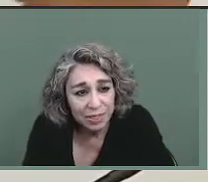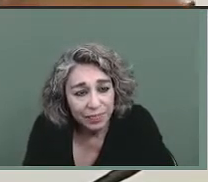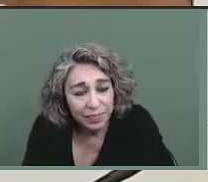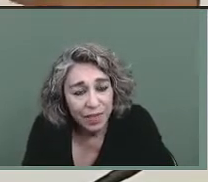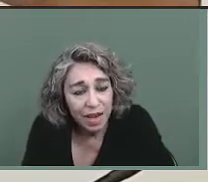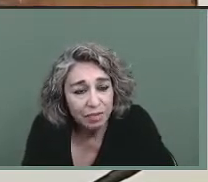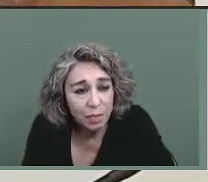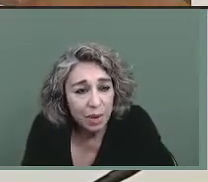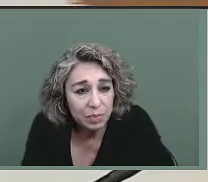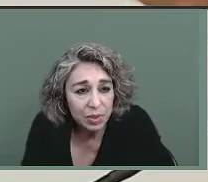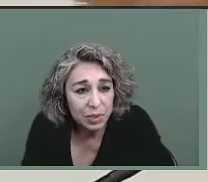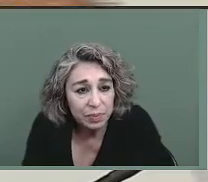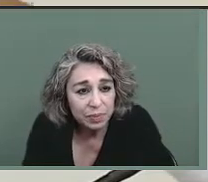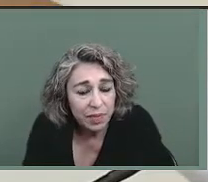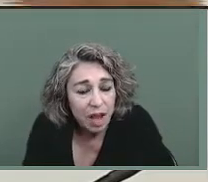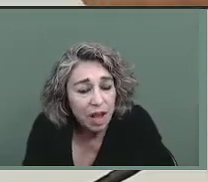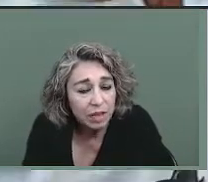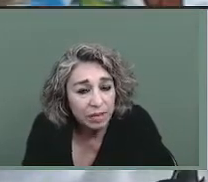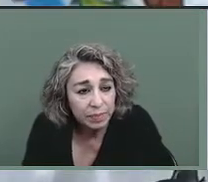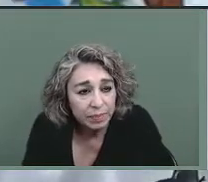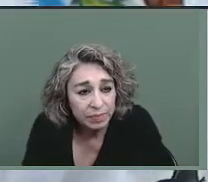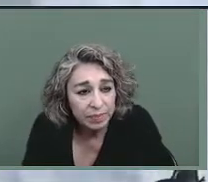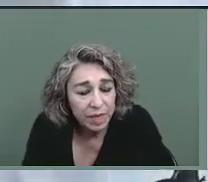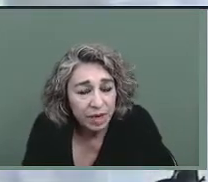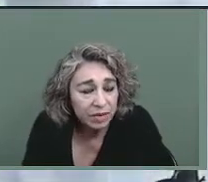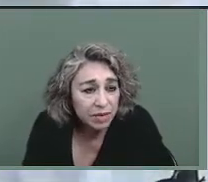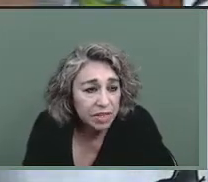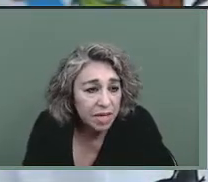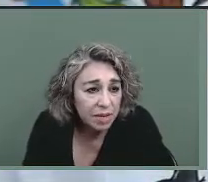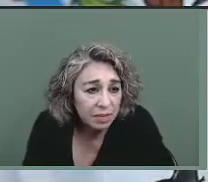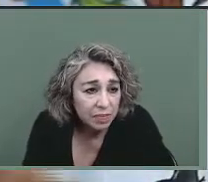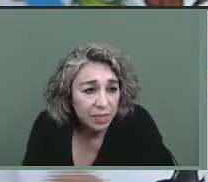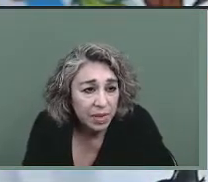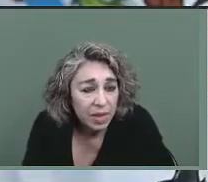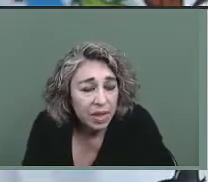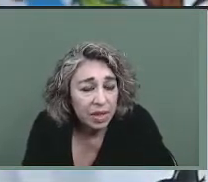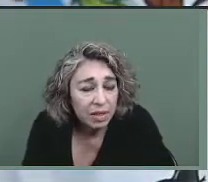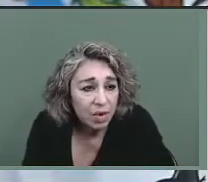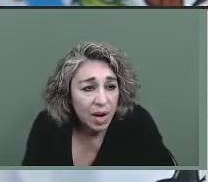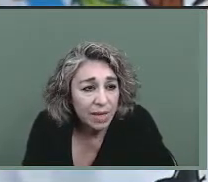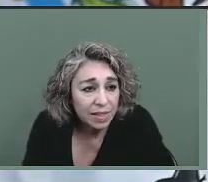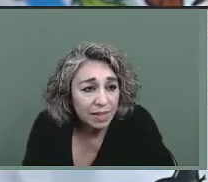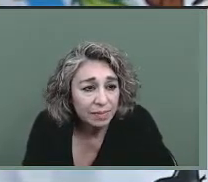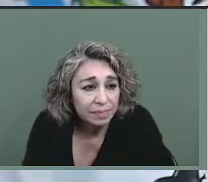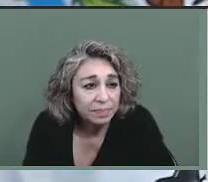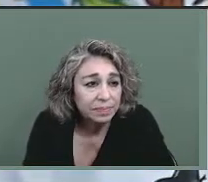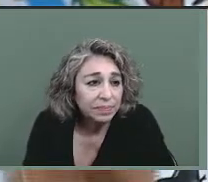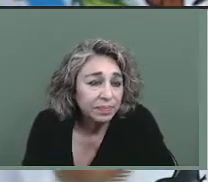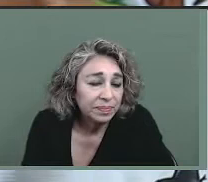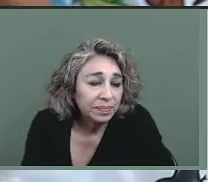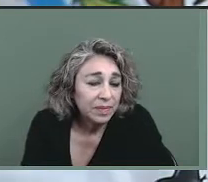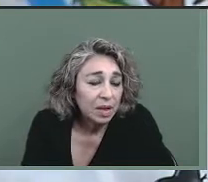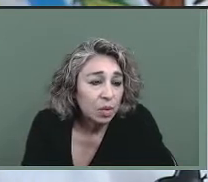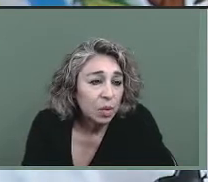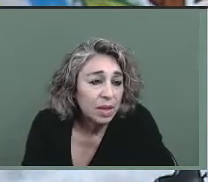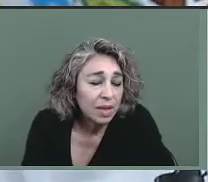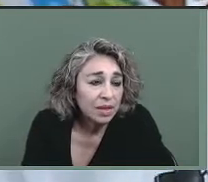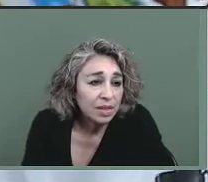students of prep school, all of them, on the first time, their grant.